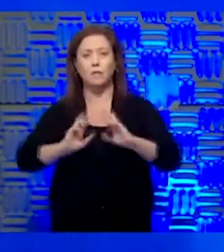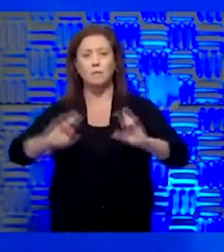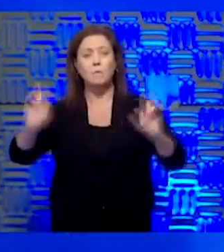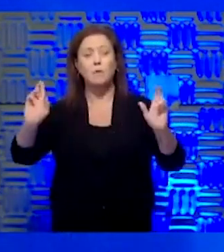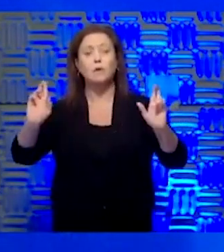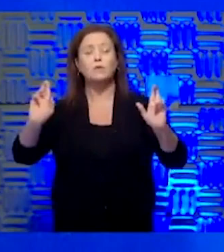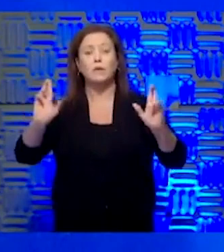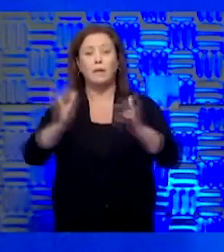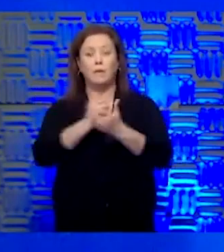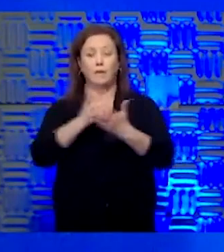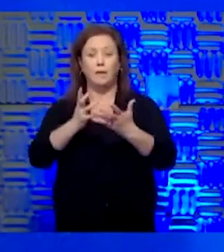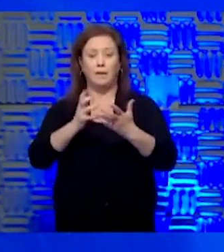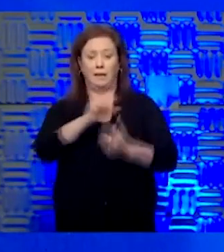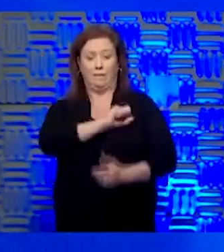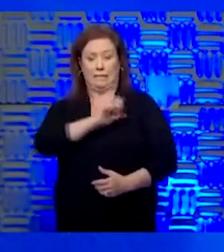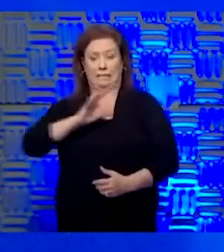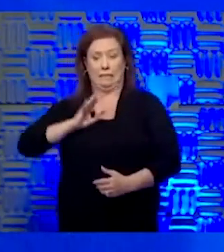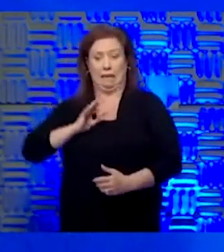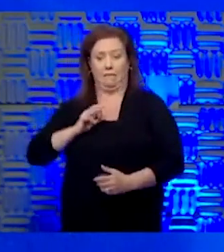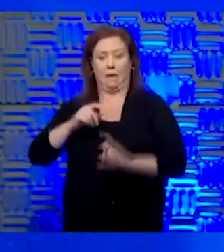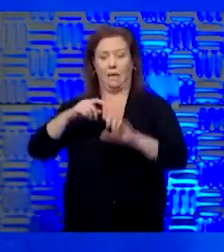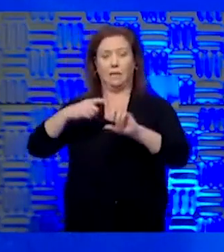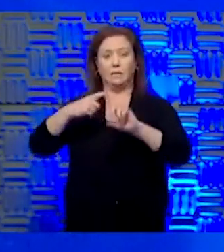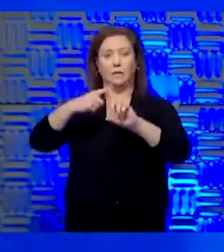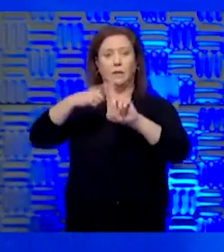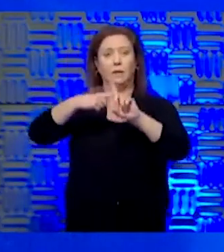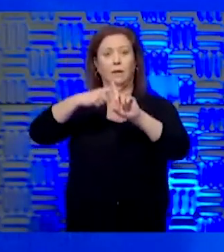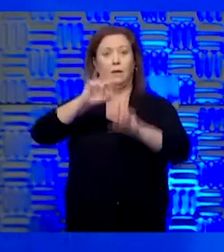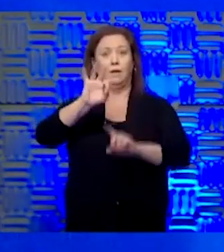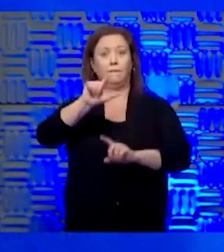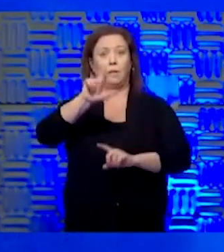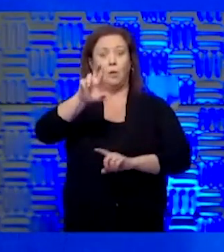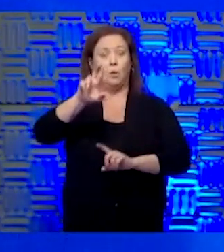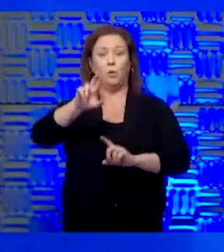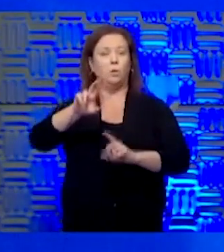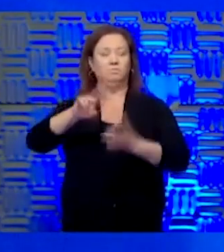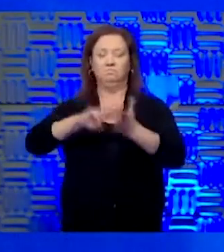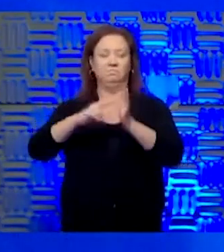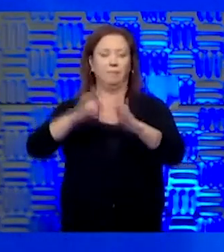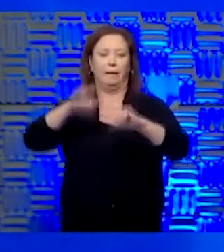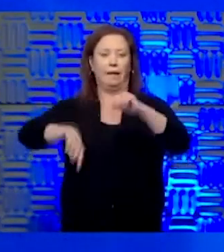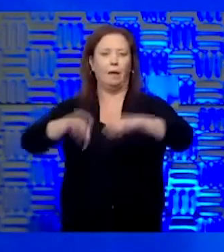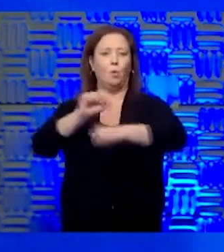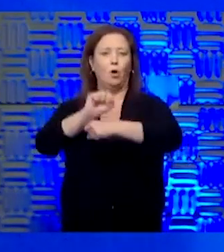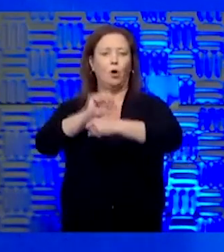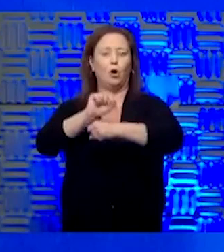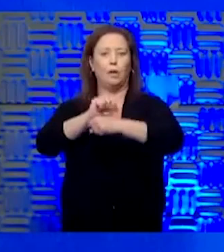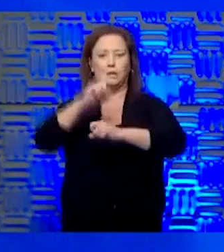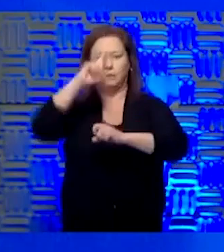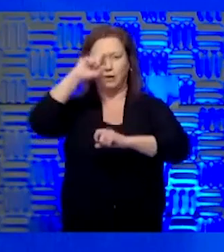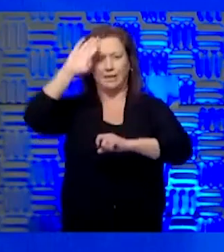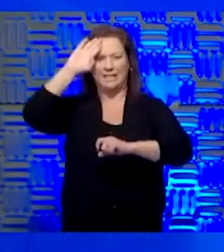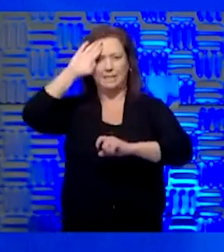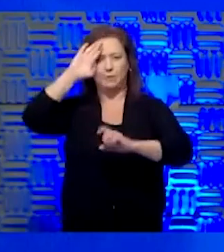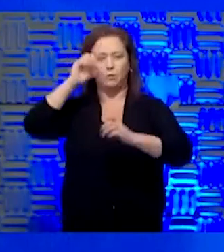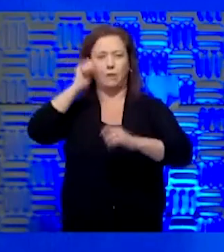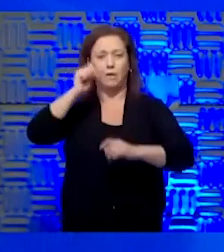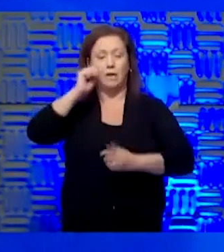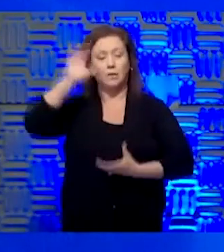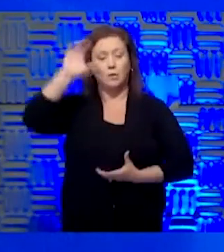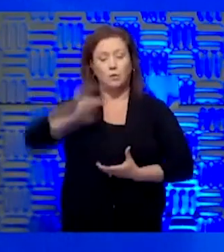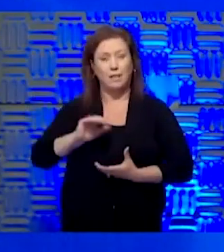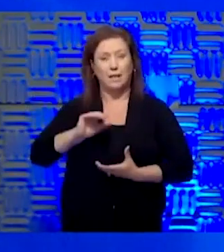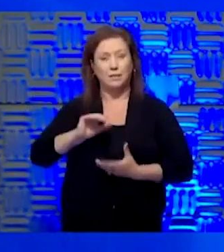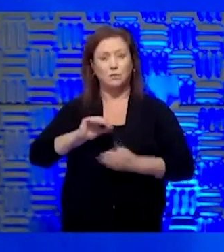is it means if a staff member has the flu, well, they're not working because we check their temperatures when they come in every day. I think there's less transmission of disease from